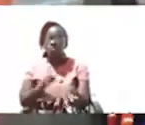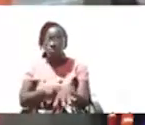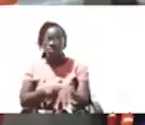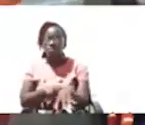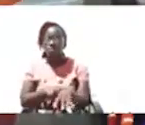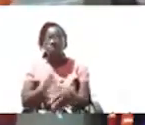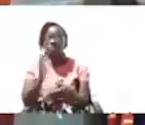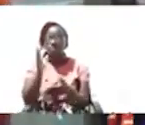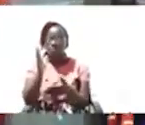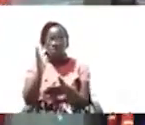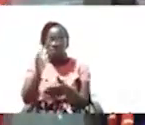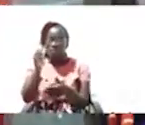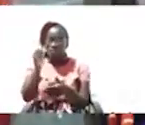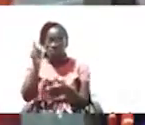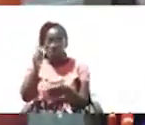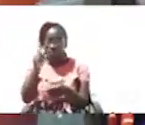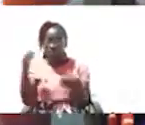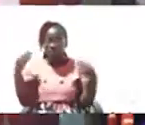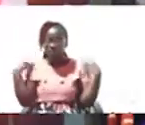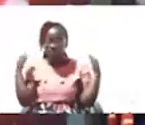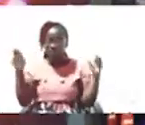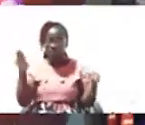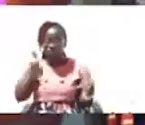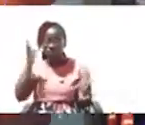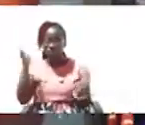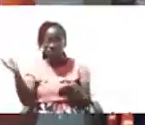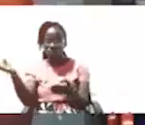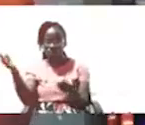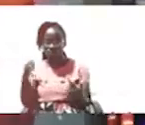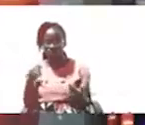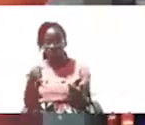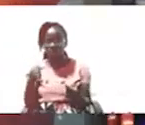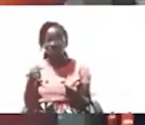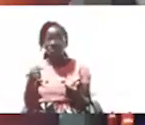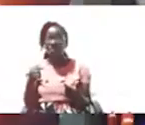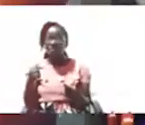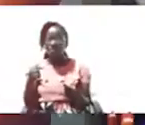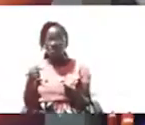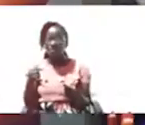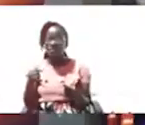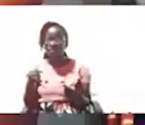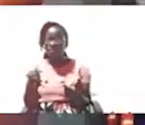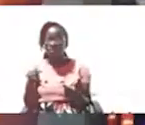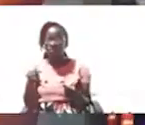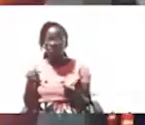at a point an angel will come and stir the water.